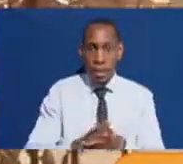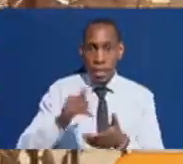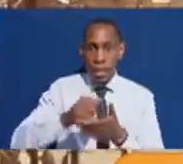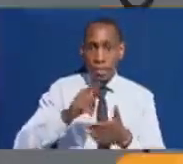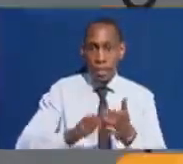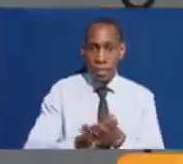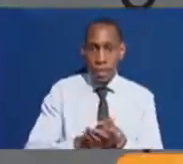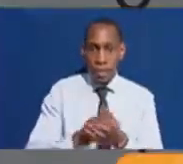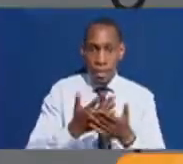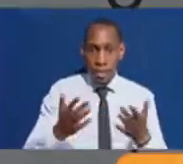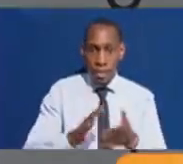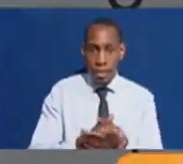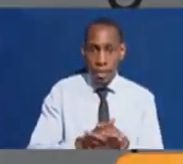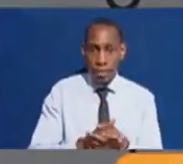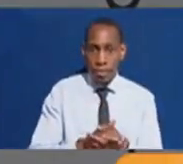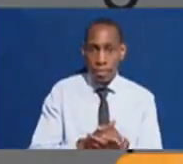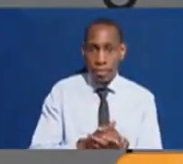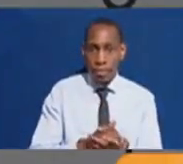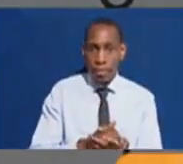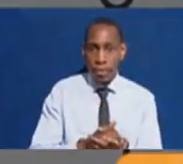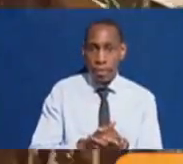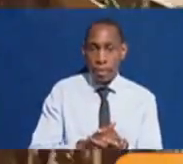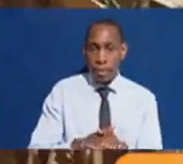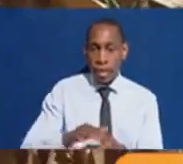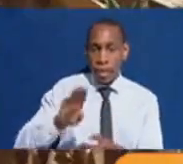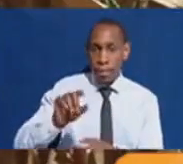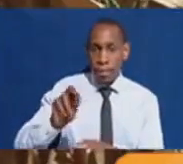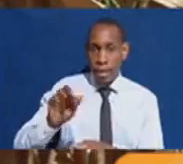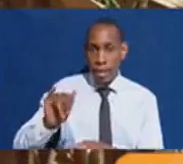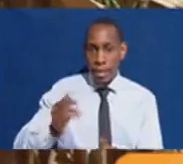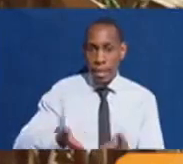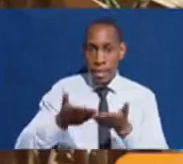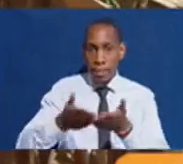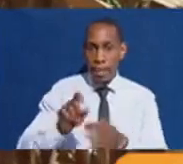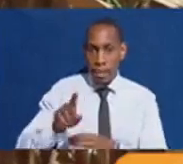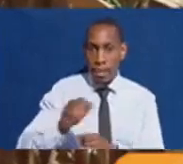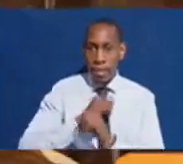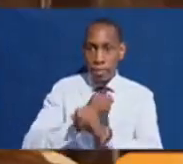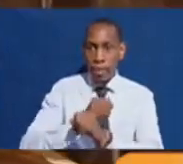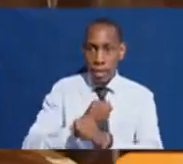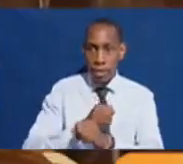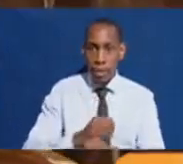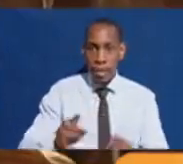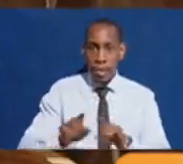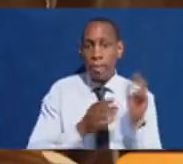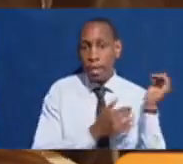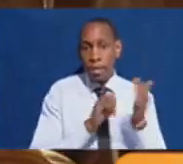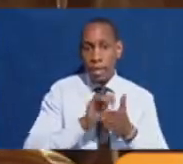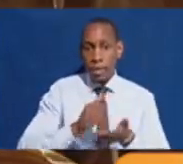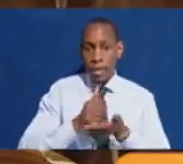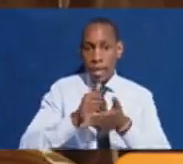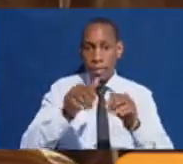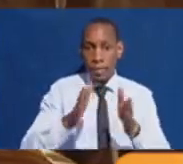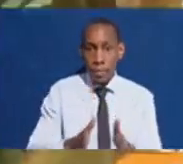a gene from the Bacillus thuringiensis bacterium that provides insect protection. It is expected to help